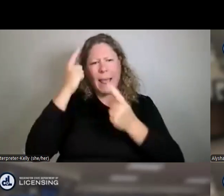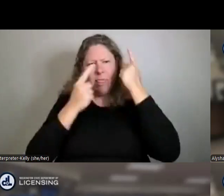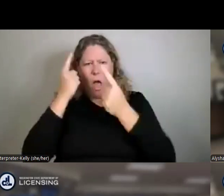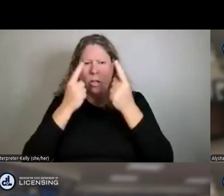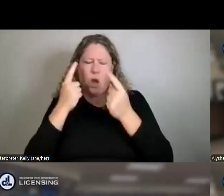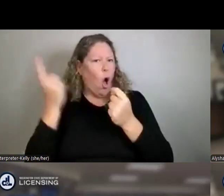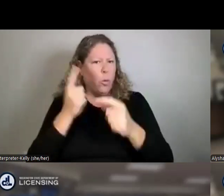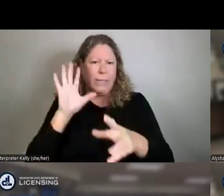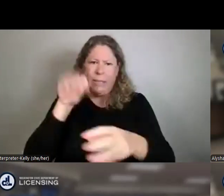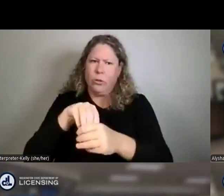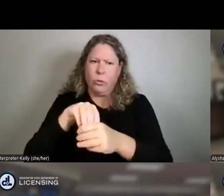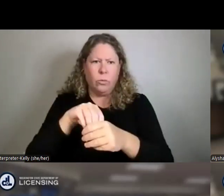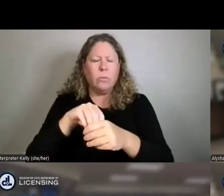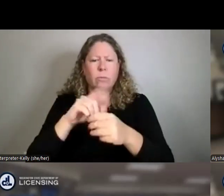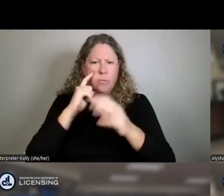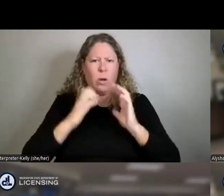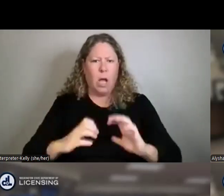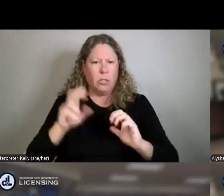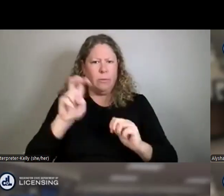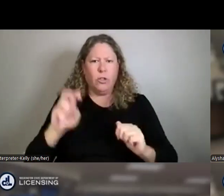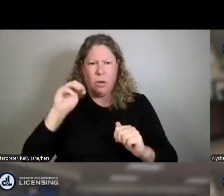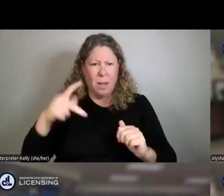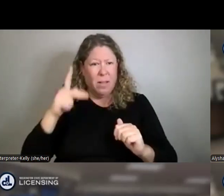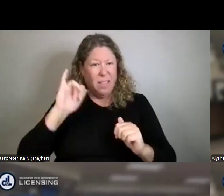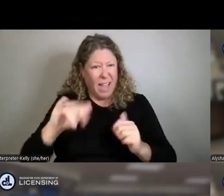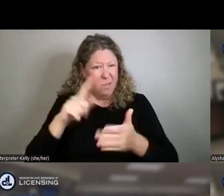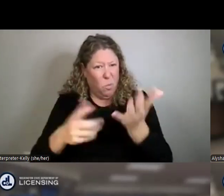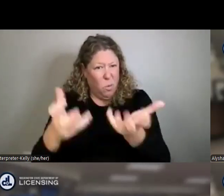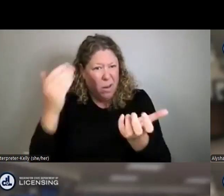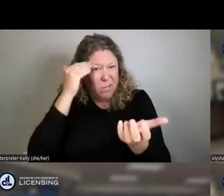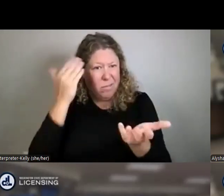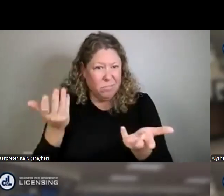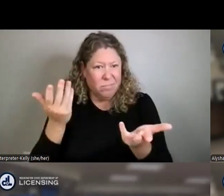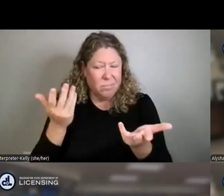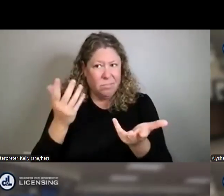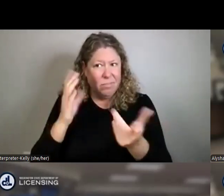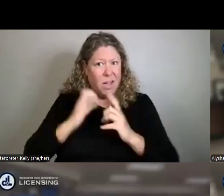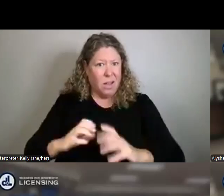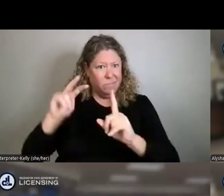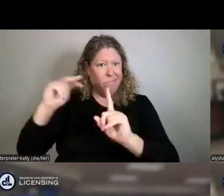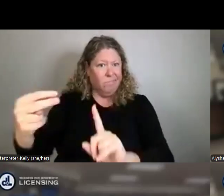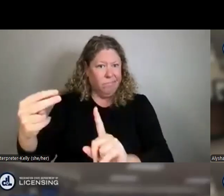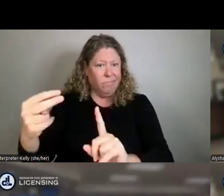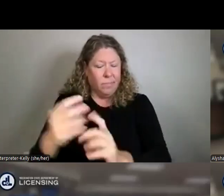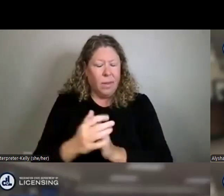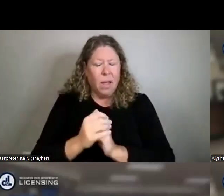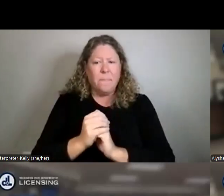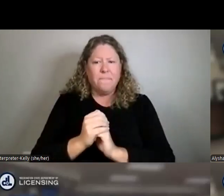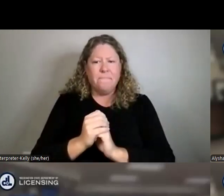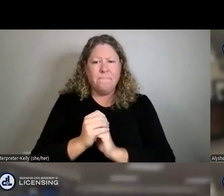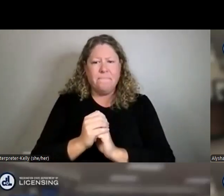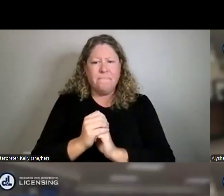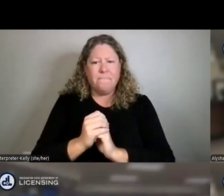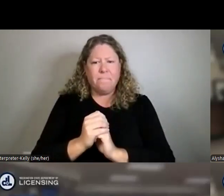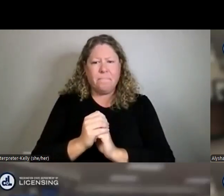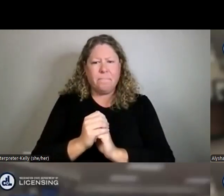that's really like we're trying to understand from the customer point of view, and those are so compelling. But those are